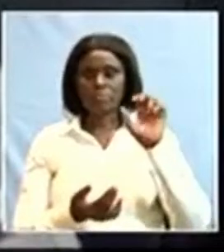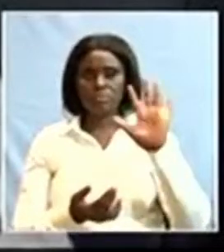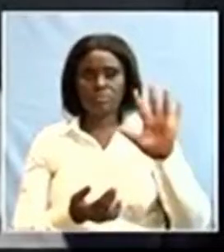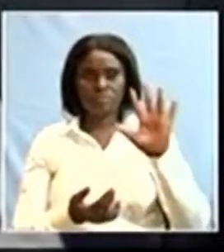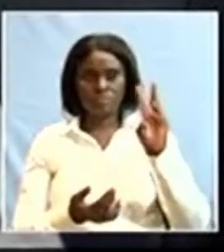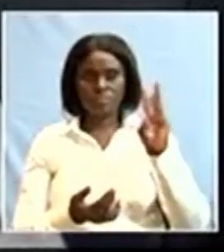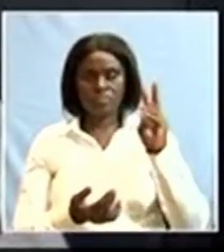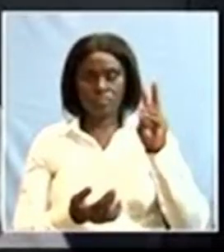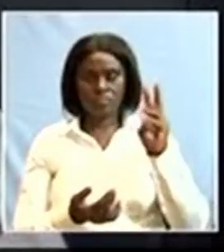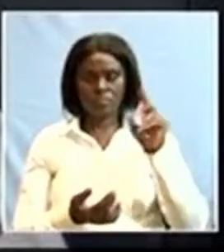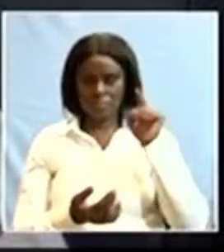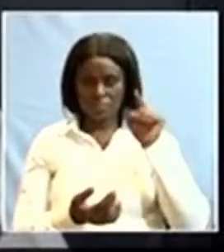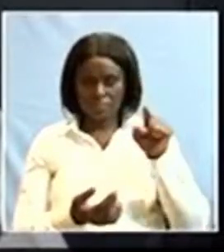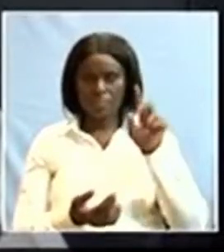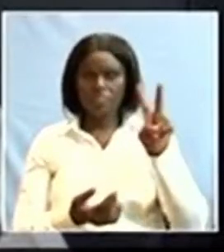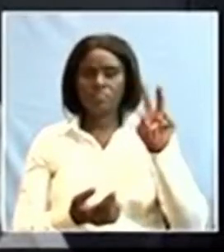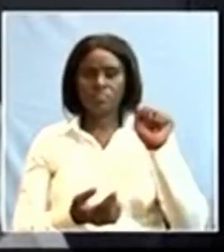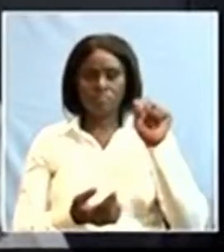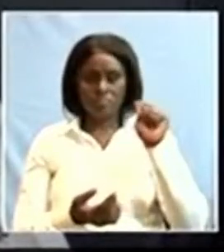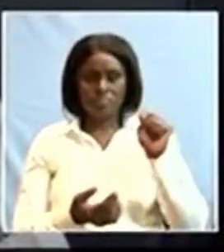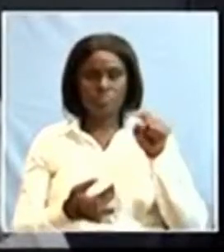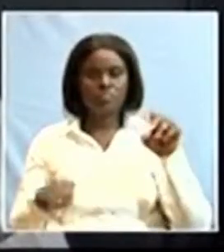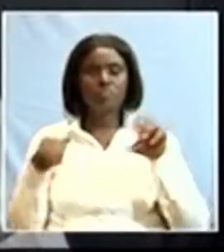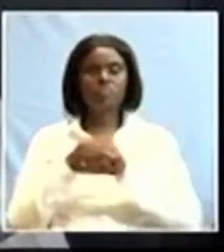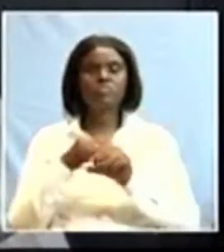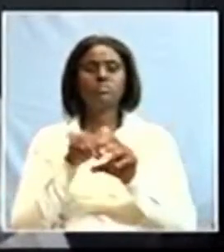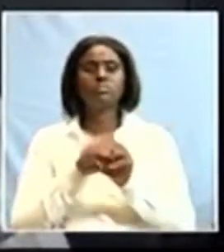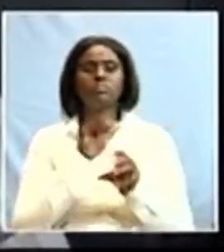68,499,356, VAT inclusive.